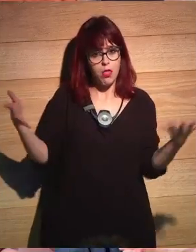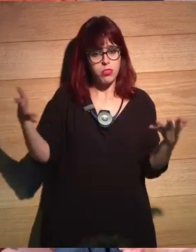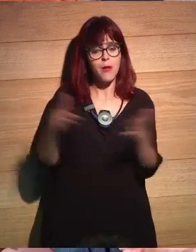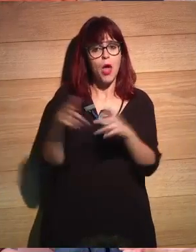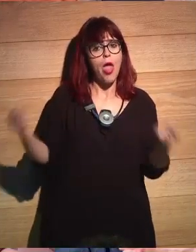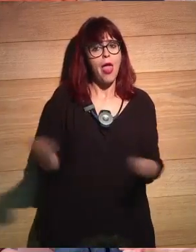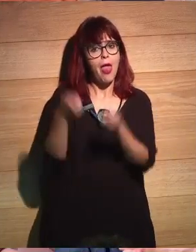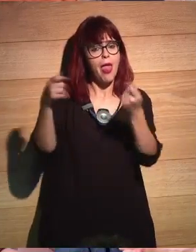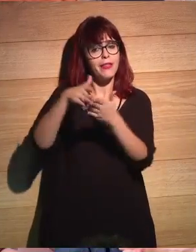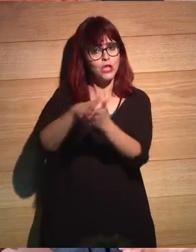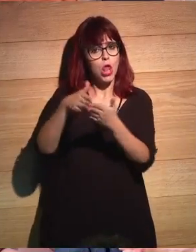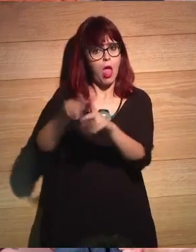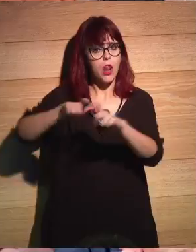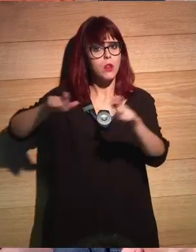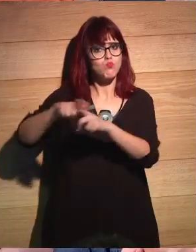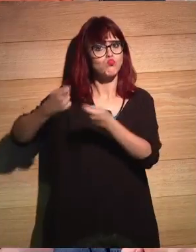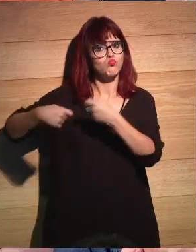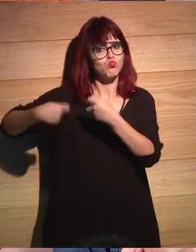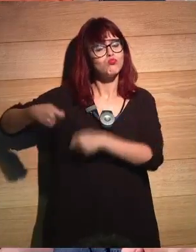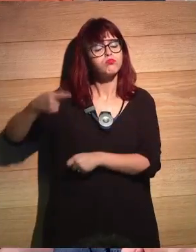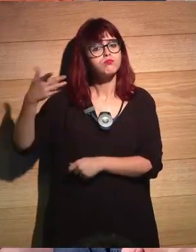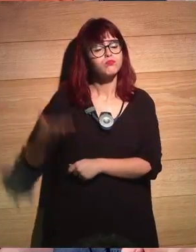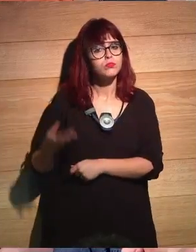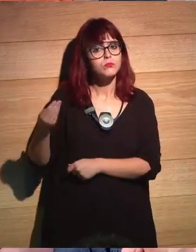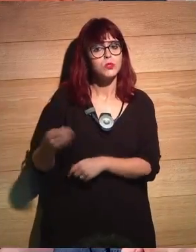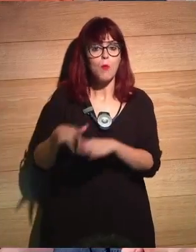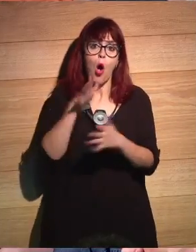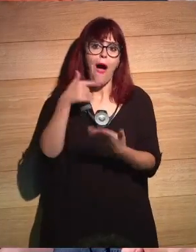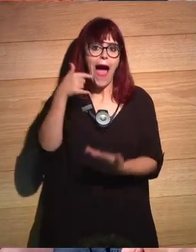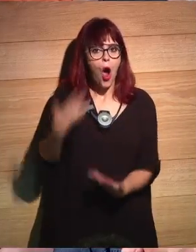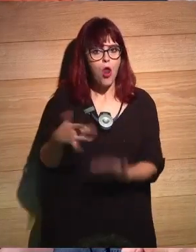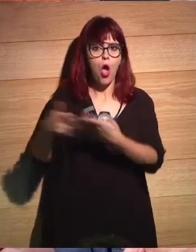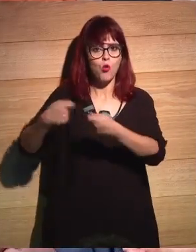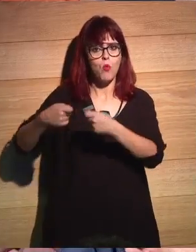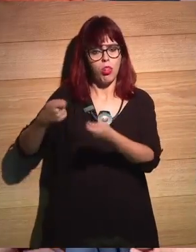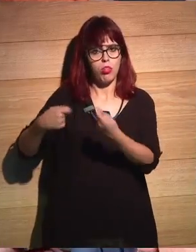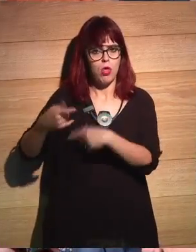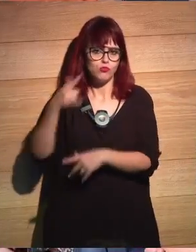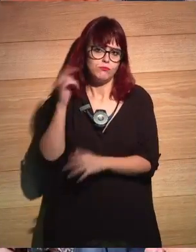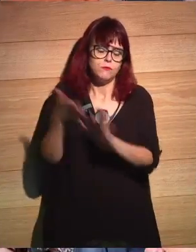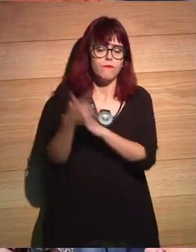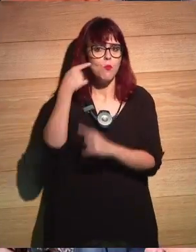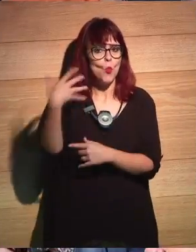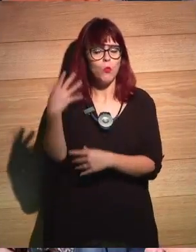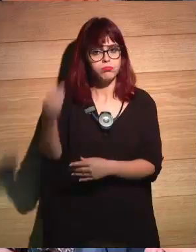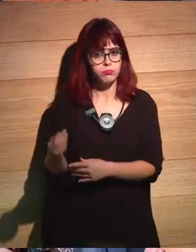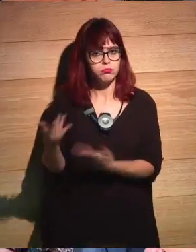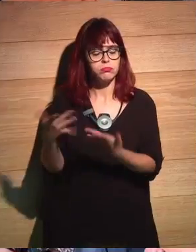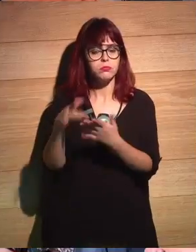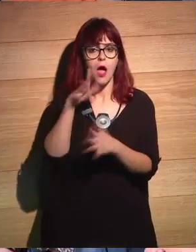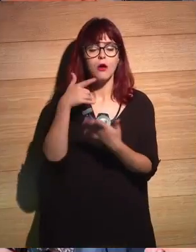The big literature was published in commercial publishers or publishing houses, or that have become commercial